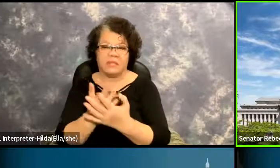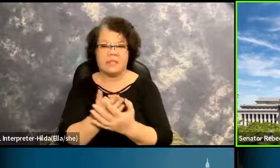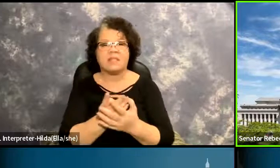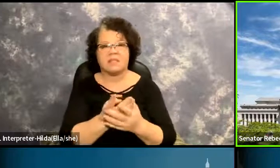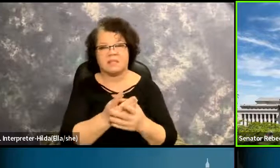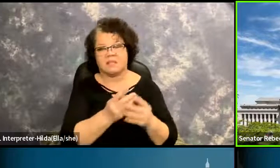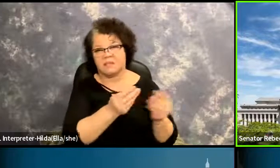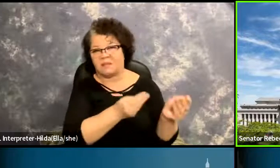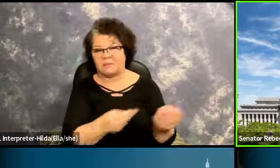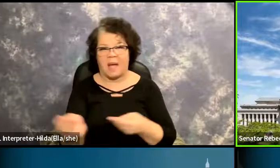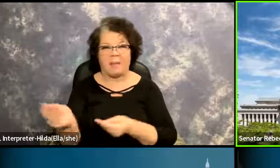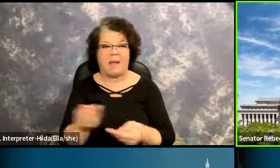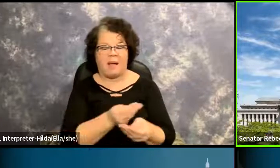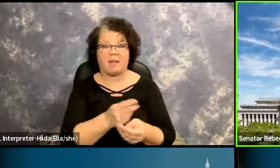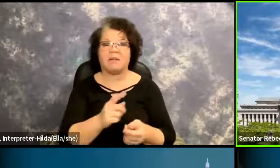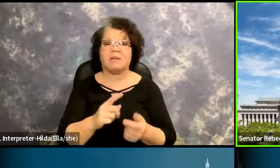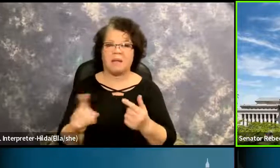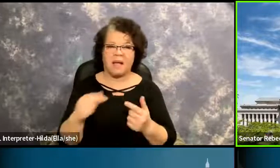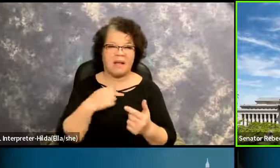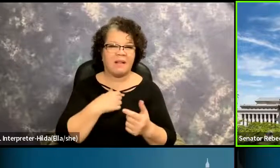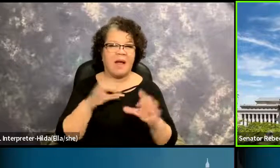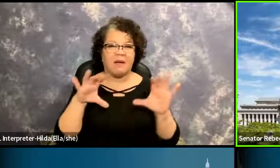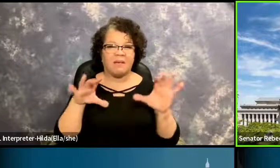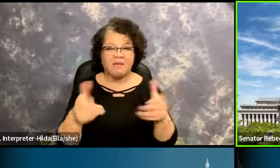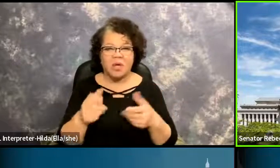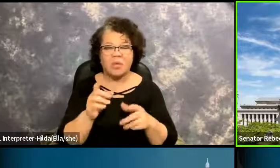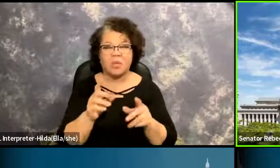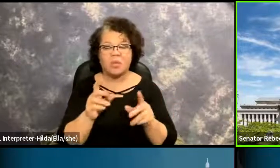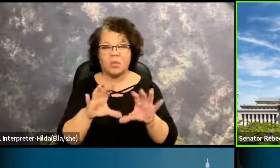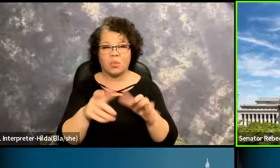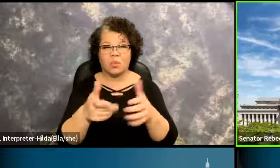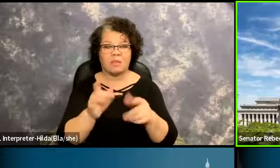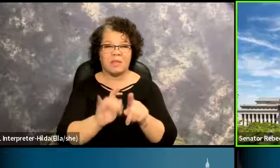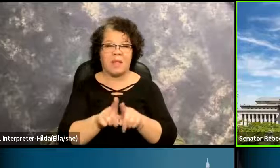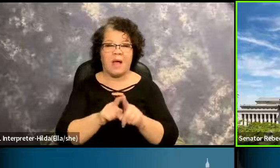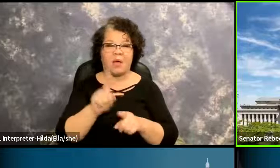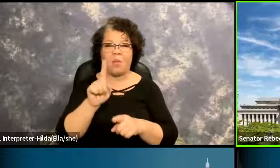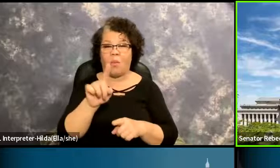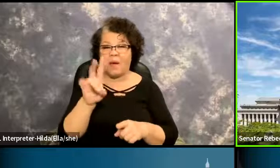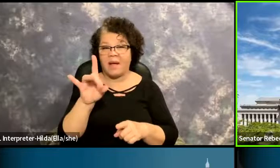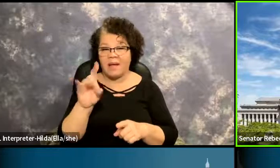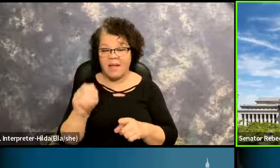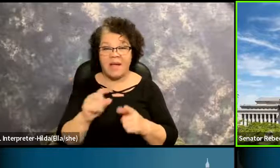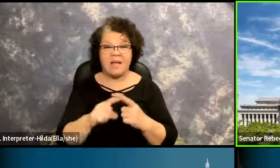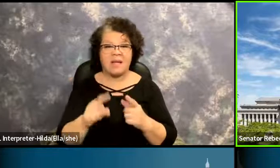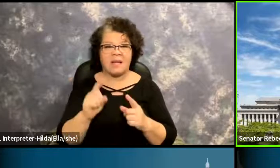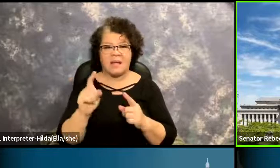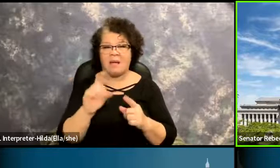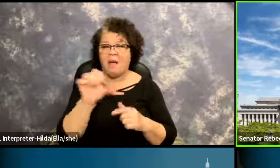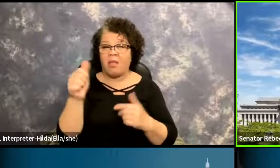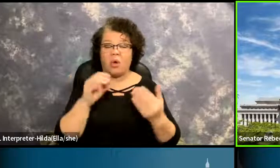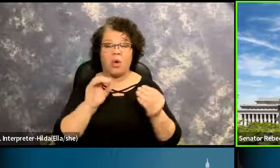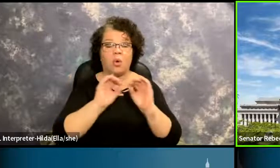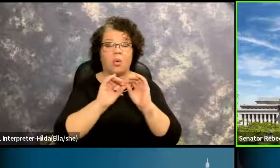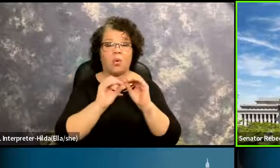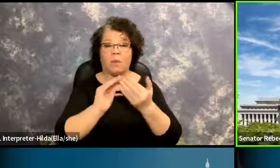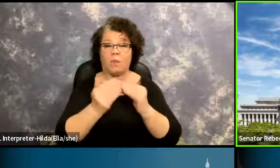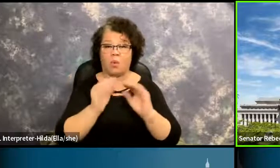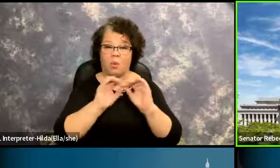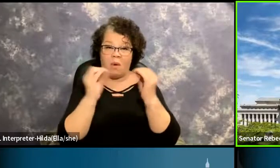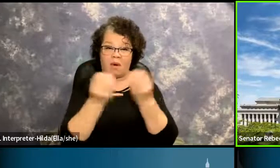community grants that fund groups like 180 and Community Passageways that are doing amazing work in our district, as well